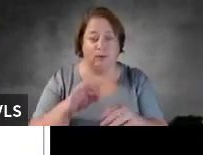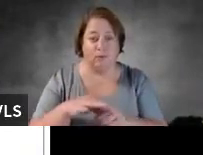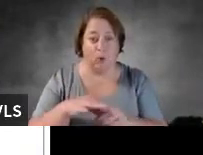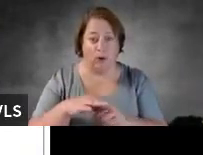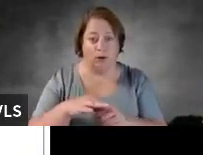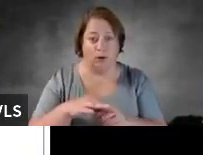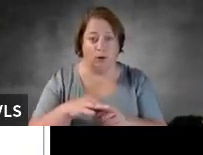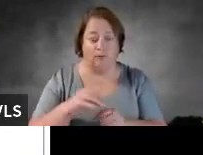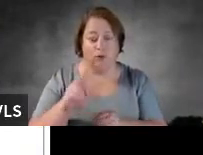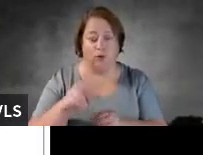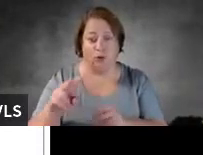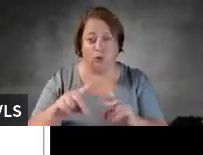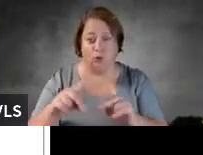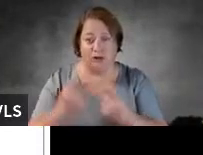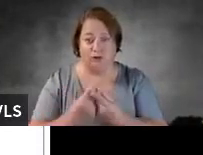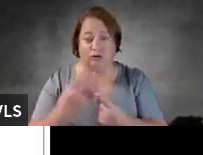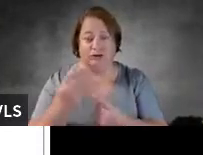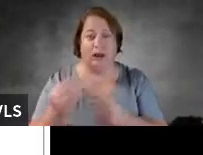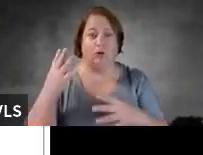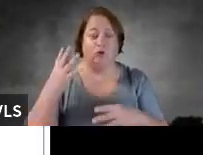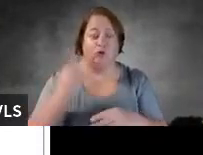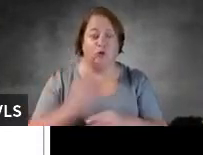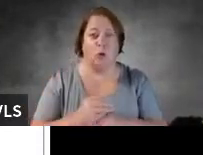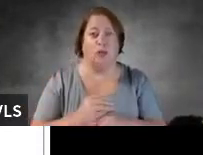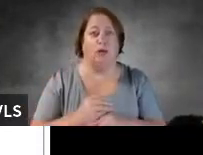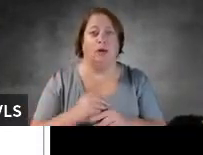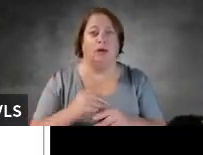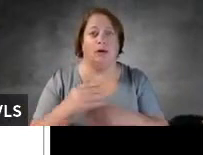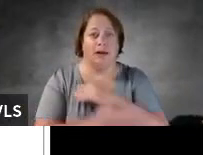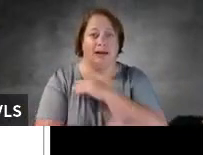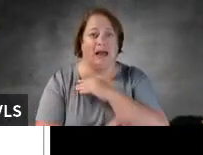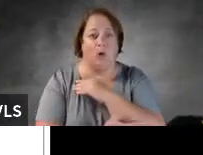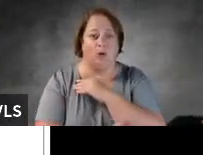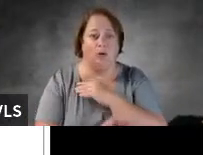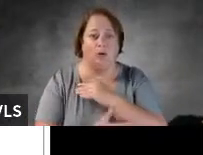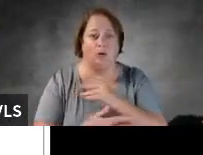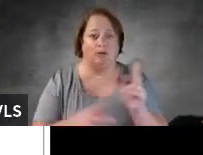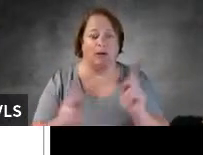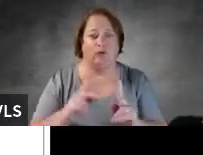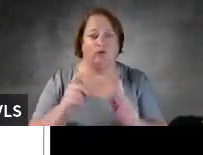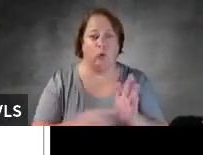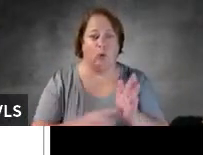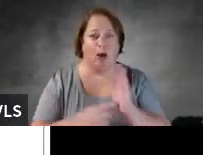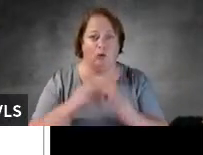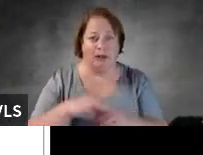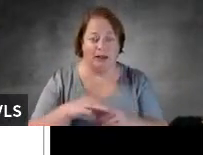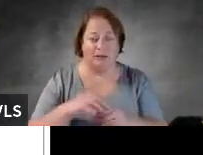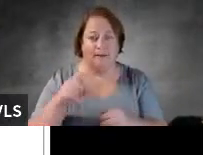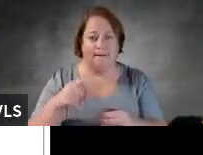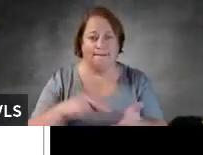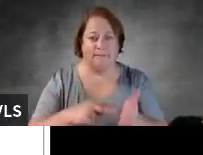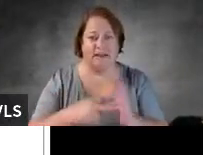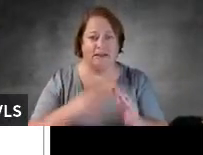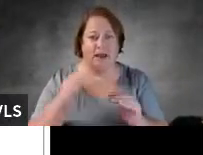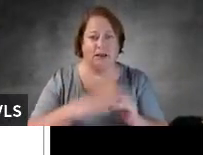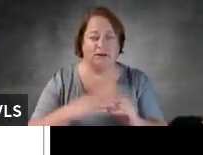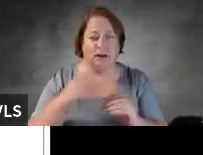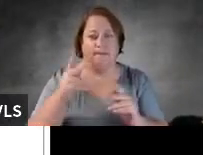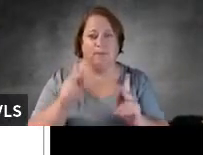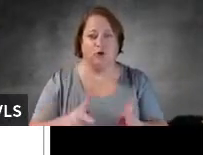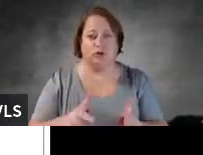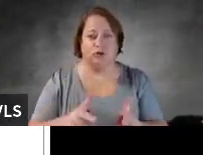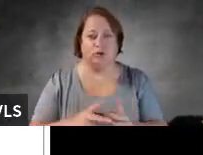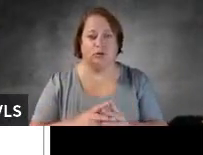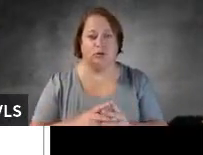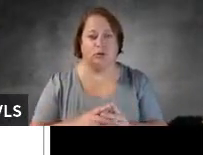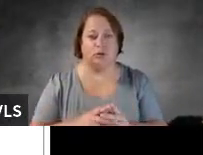districts, and the total county population is required to be elected. And that means there has to be at least a person needs to at